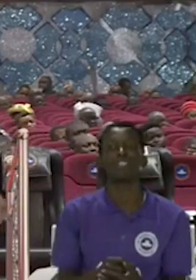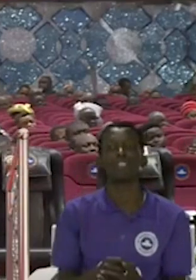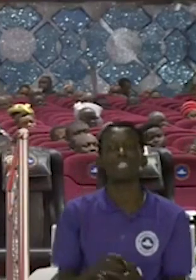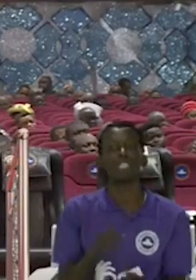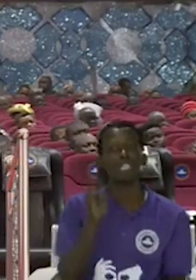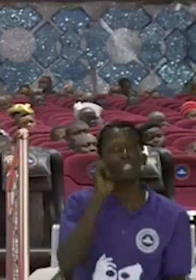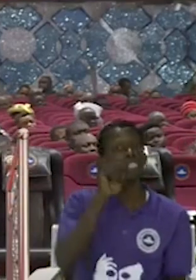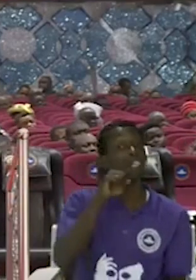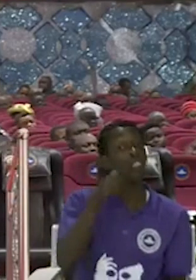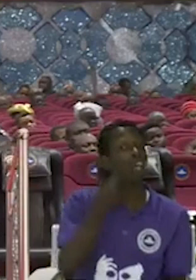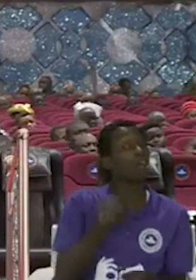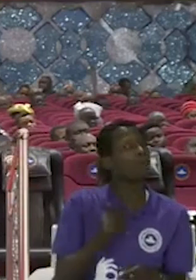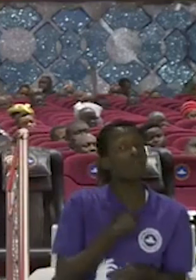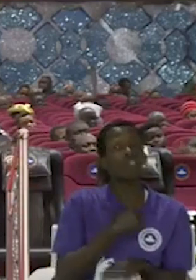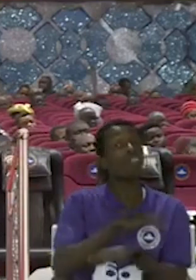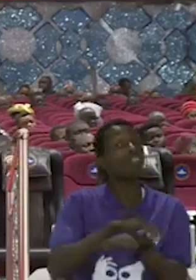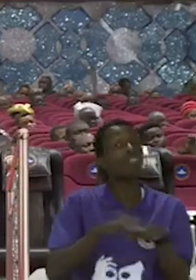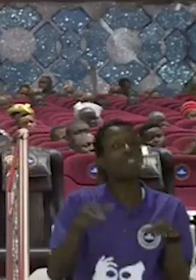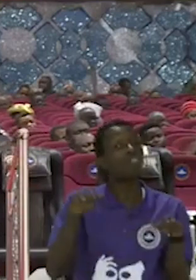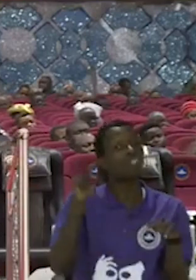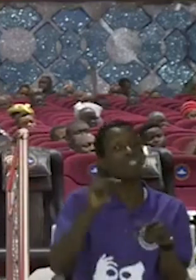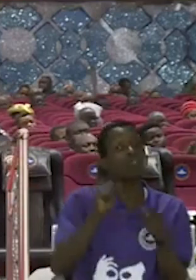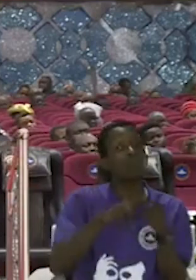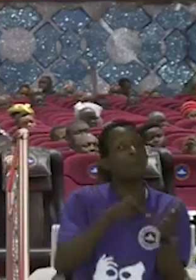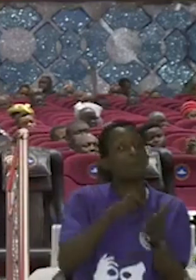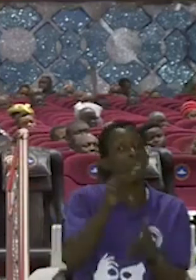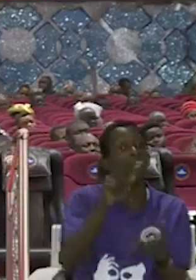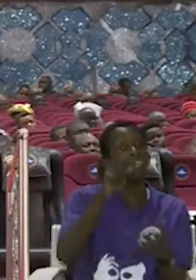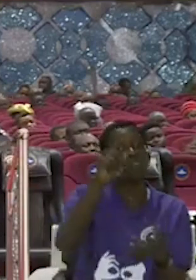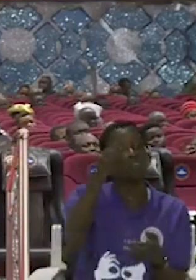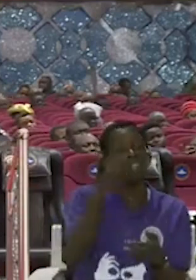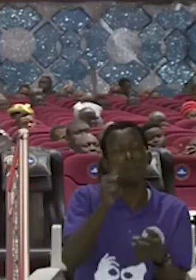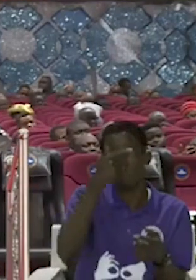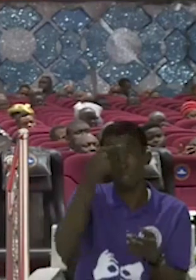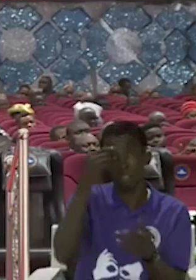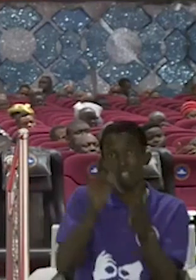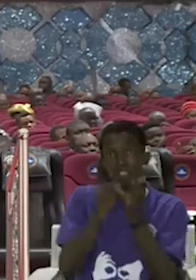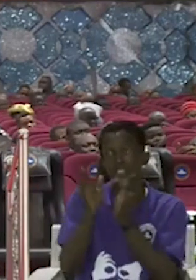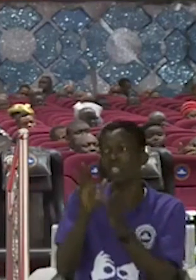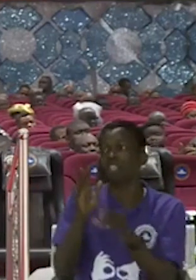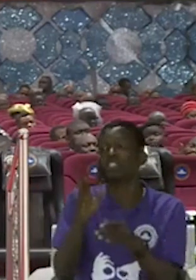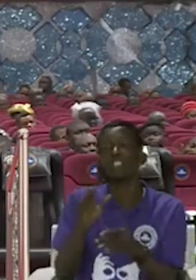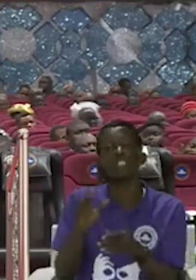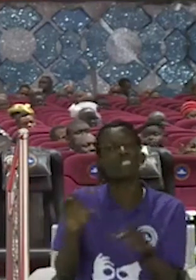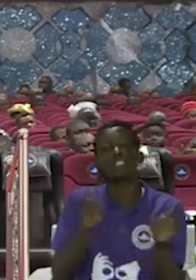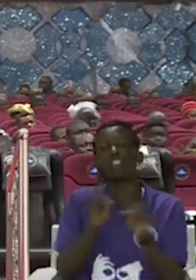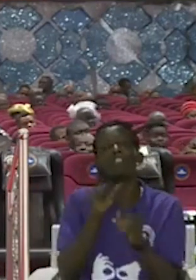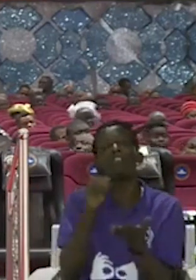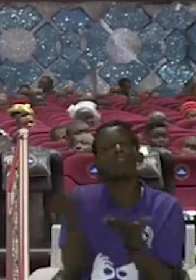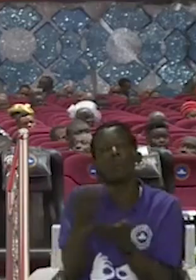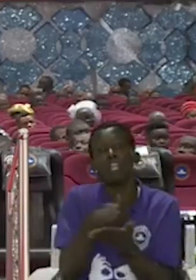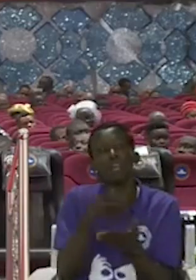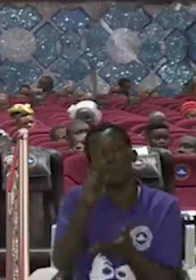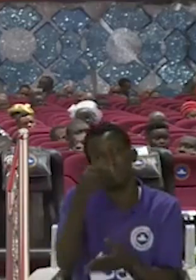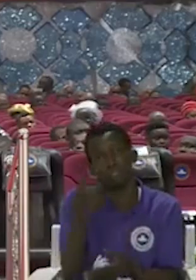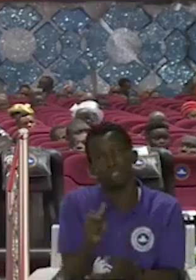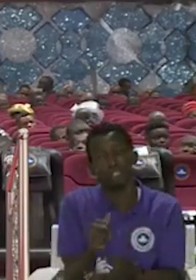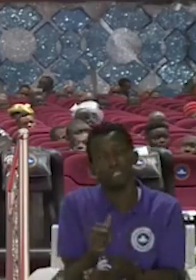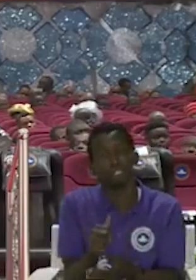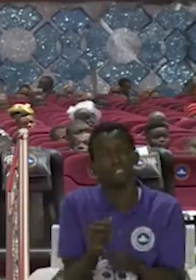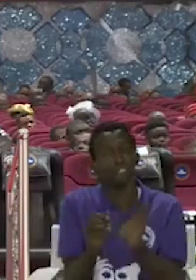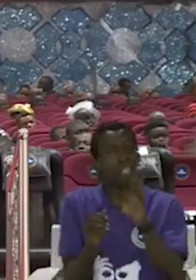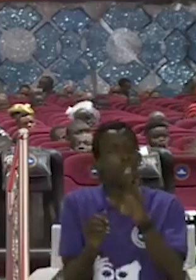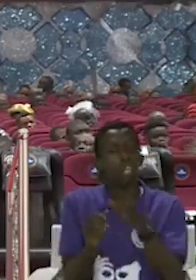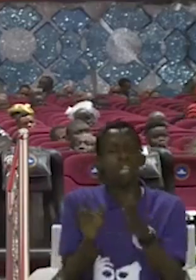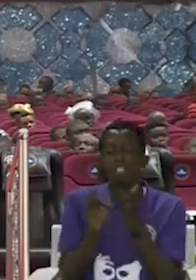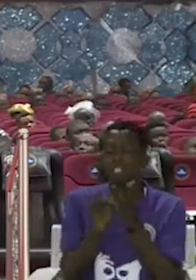pay tithe because Jesus didn't collect tithe. I said, ha. Jesus was not a